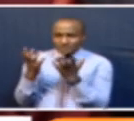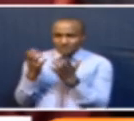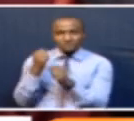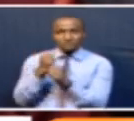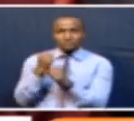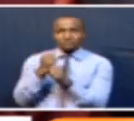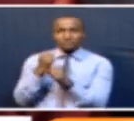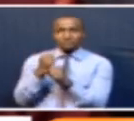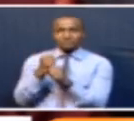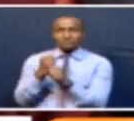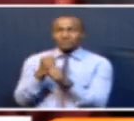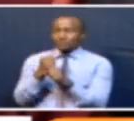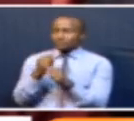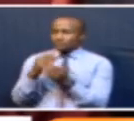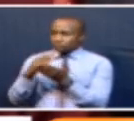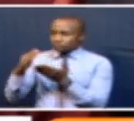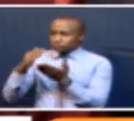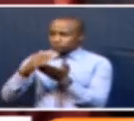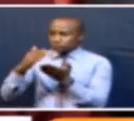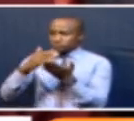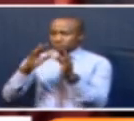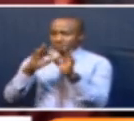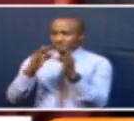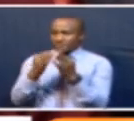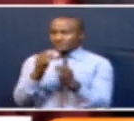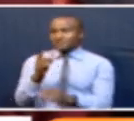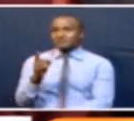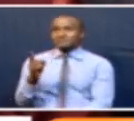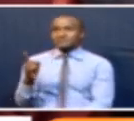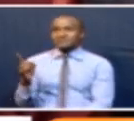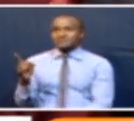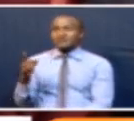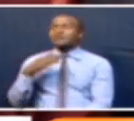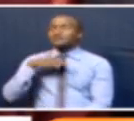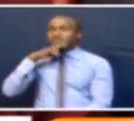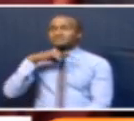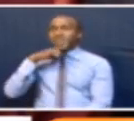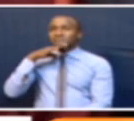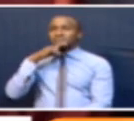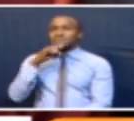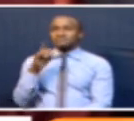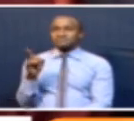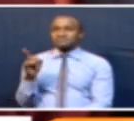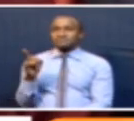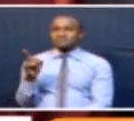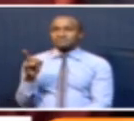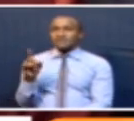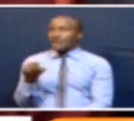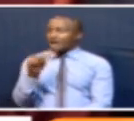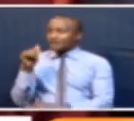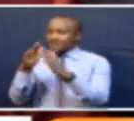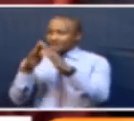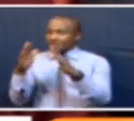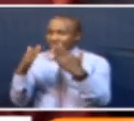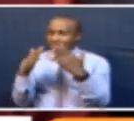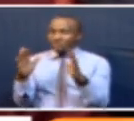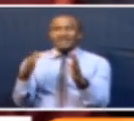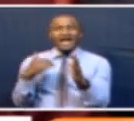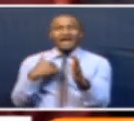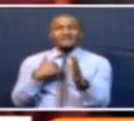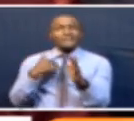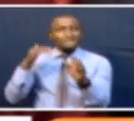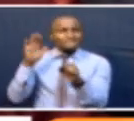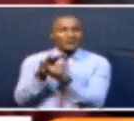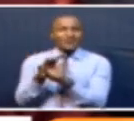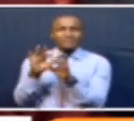as far as compensation for those victims who passed on, or for those who were displaced, because we have hundreds of families